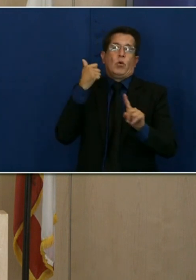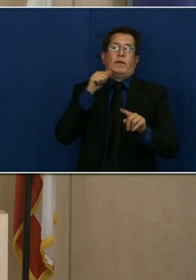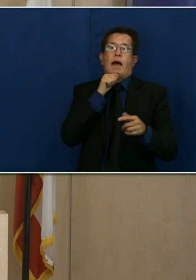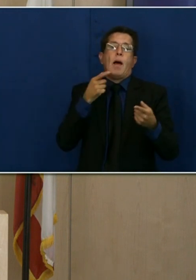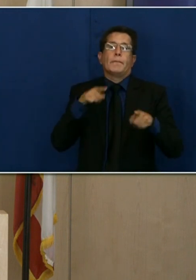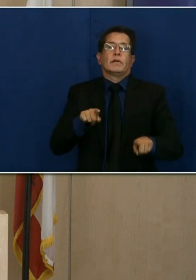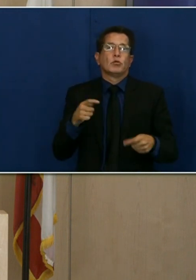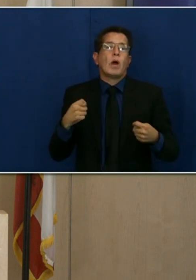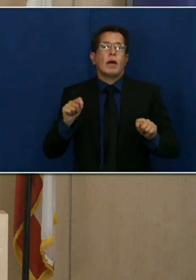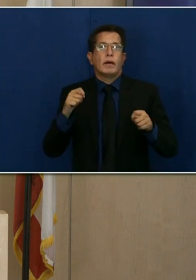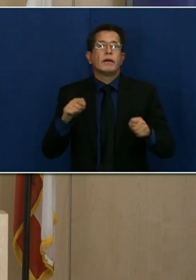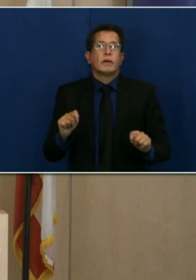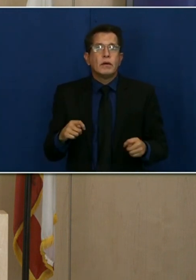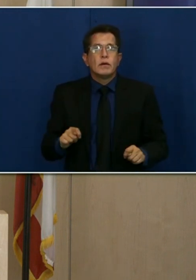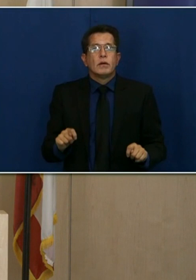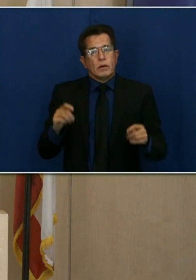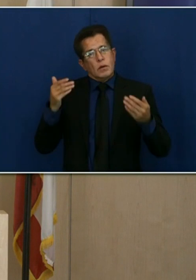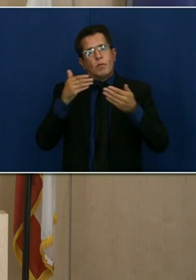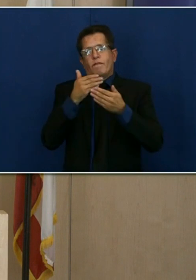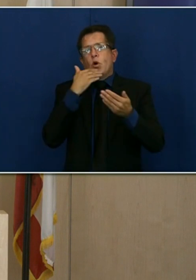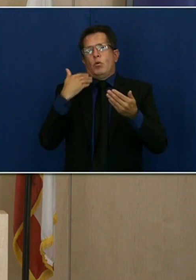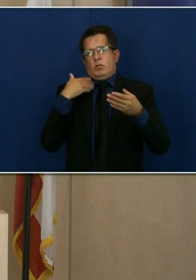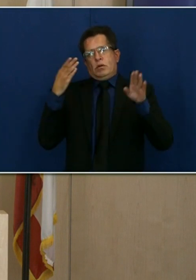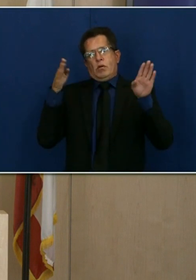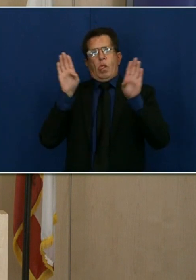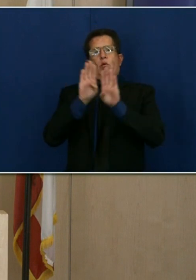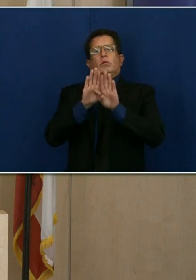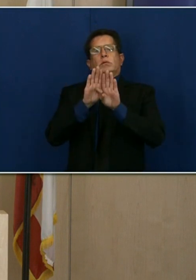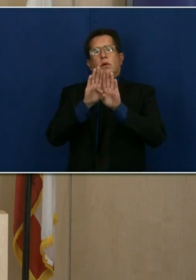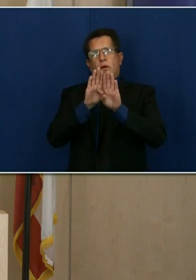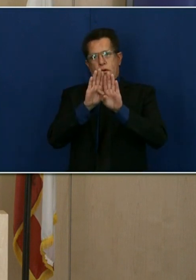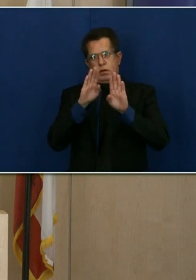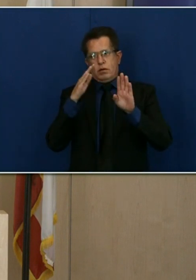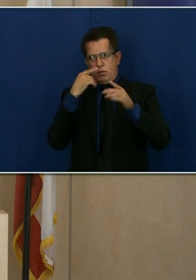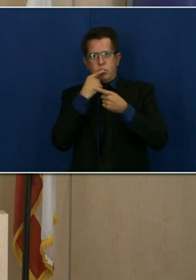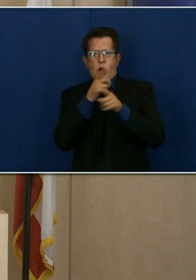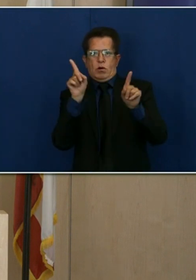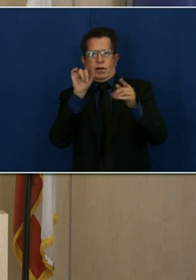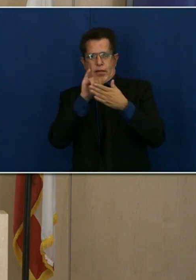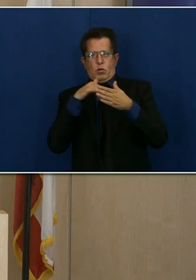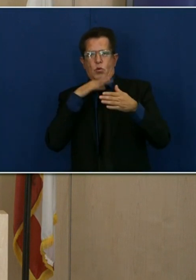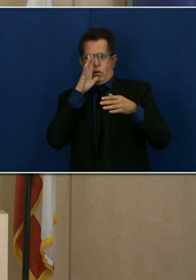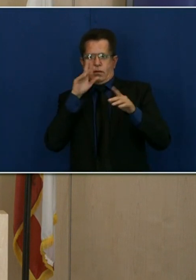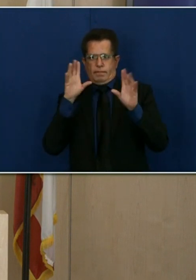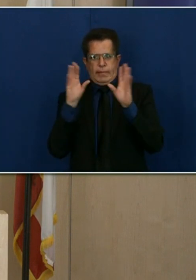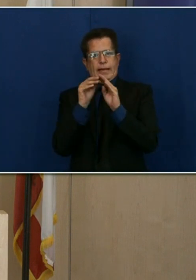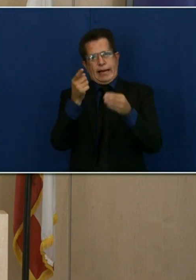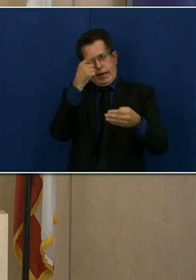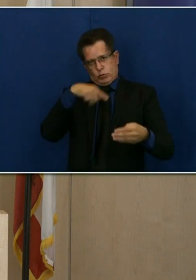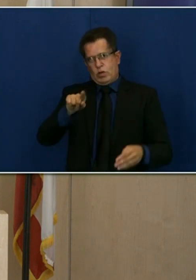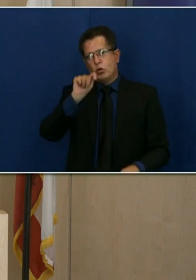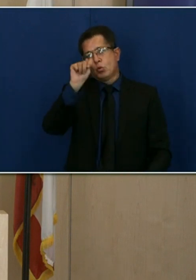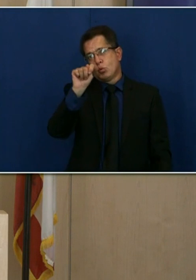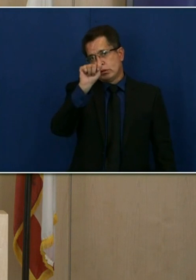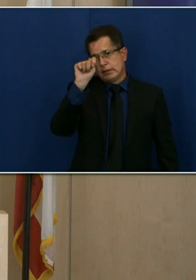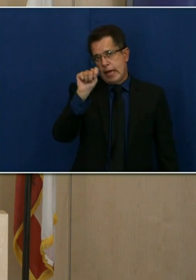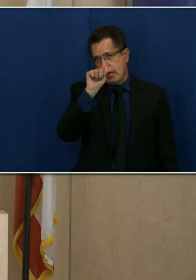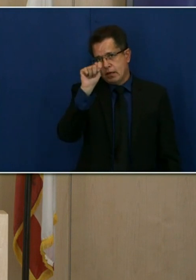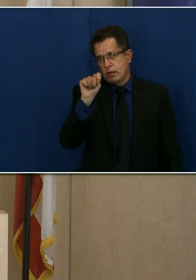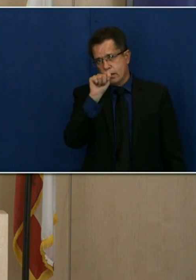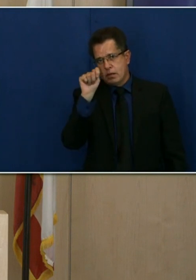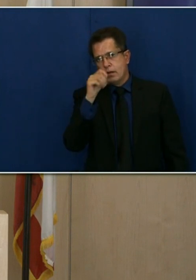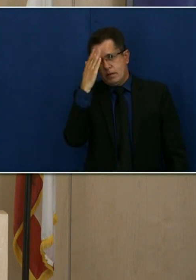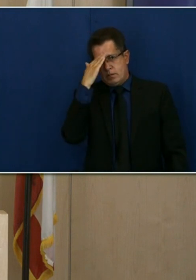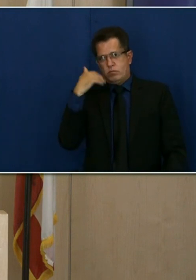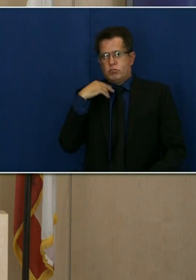With that, I would just say before we conclude that we will be meeting next week for the media briefing on Tuesday due